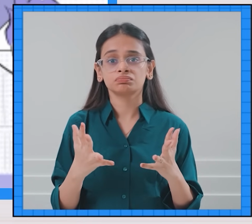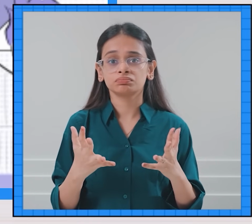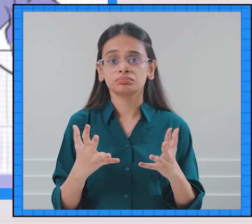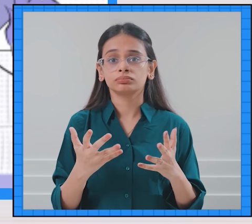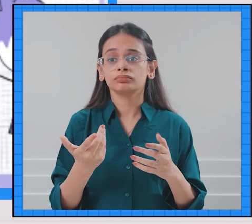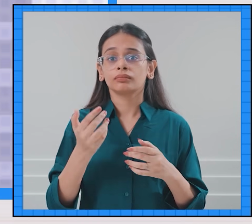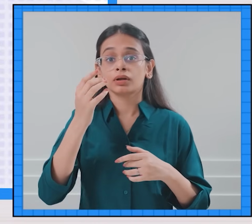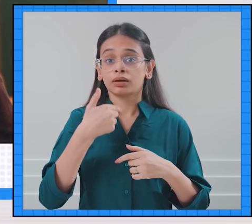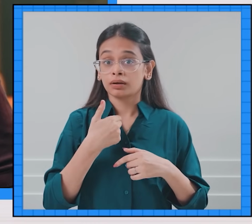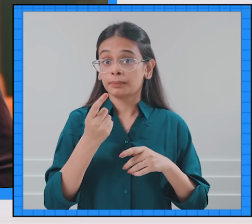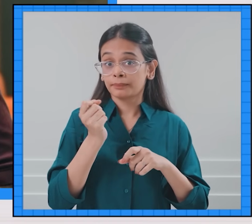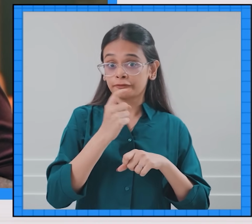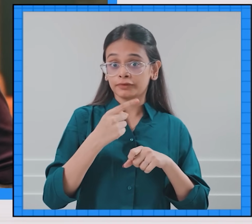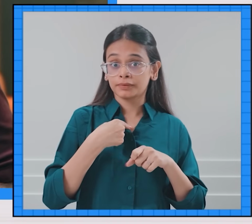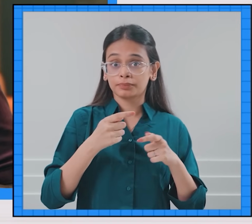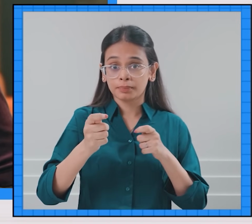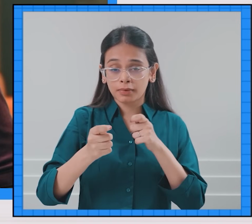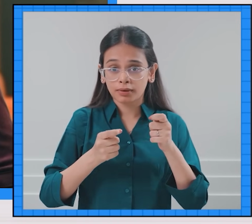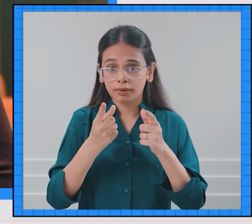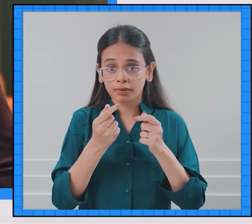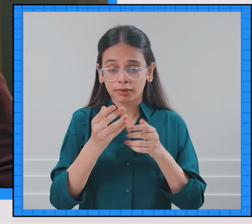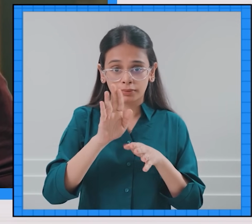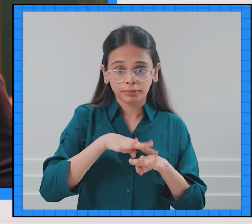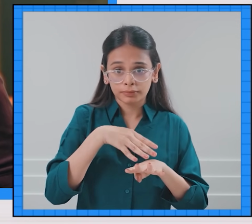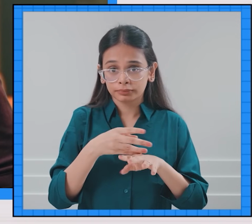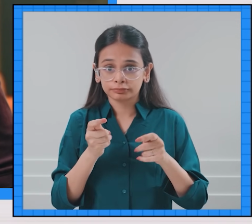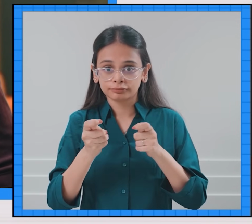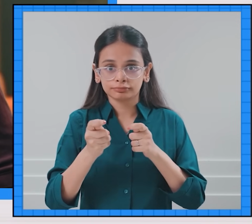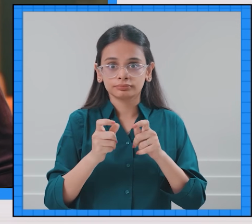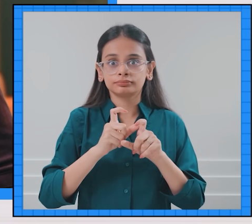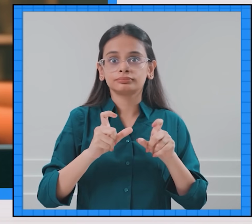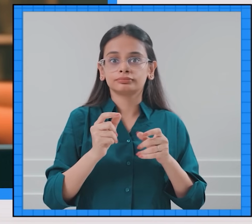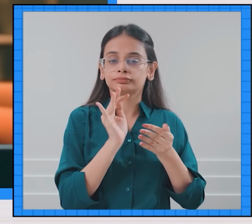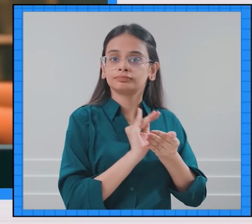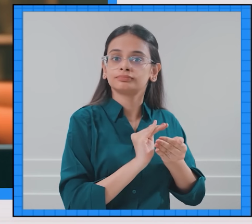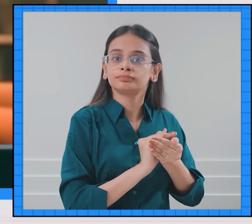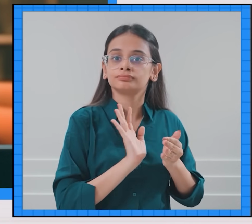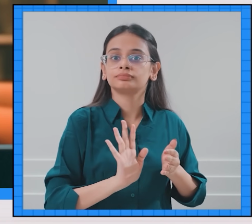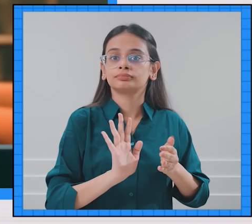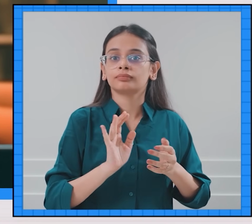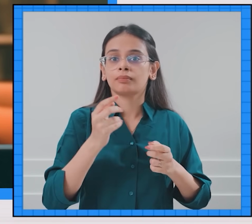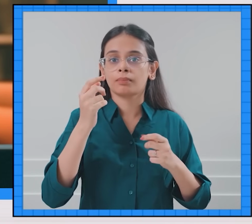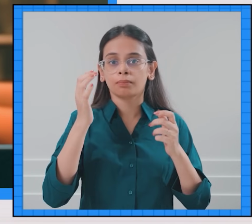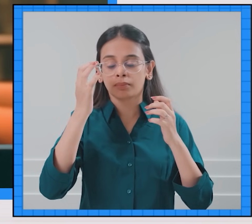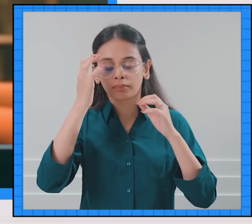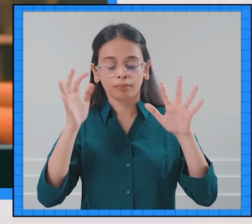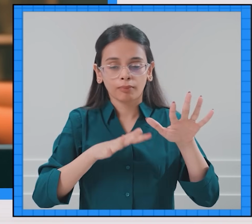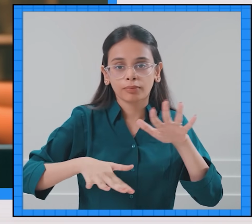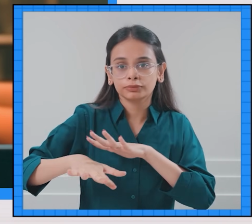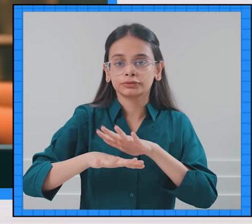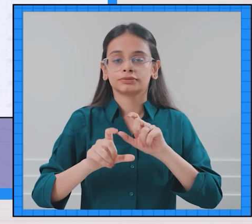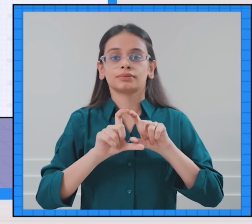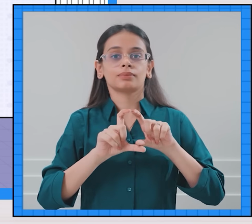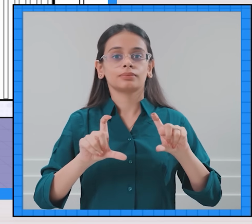control, what is in our control is our preparedness to face such an emergency situation. Preparedness in terms of having an emergency